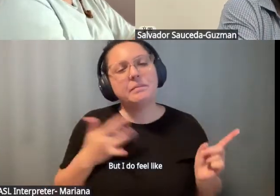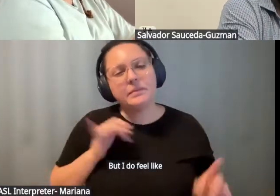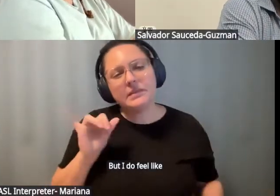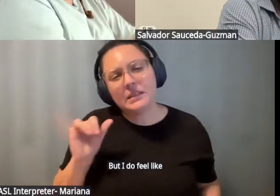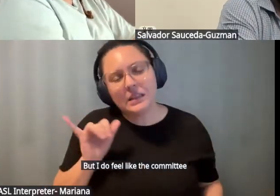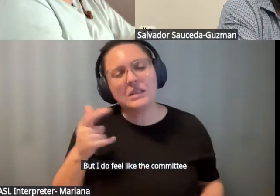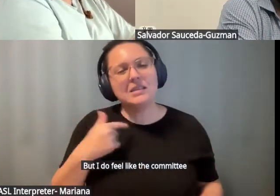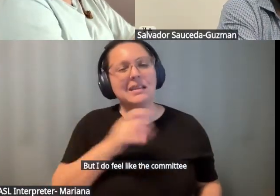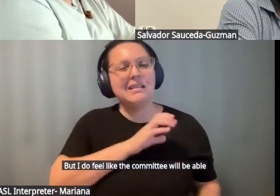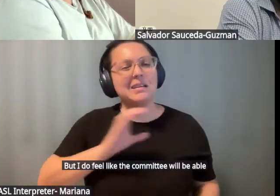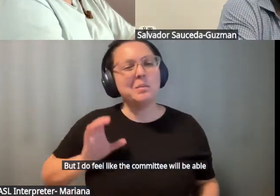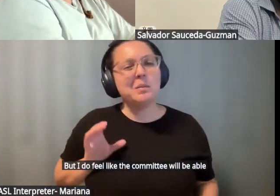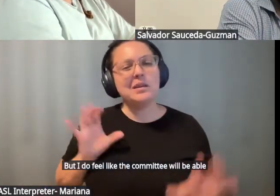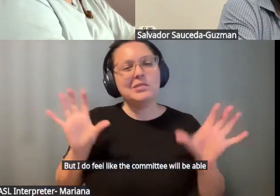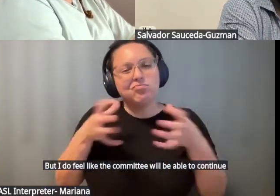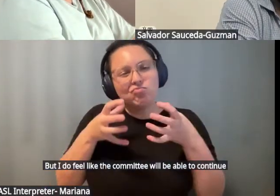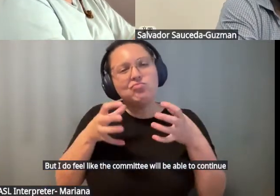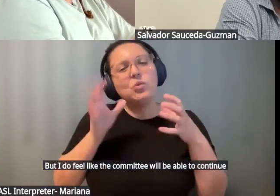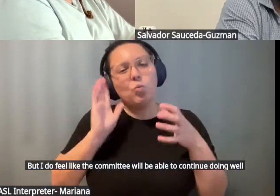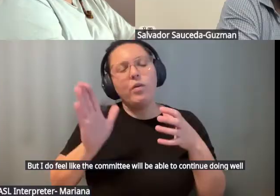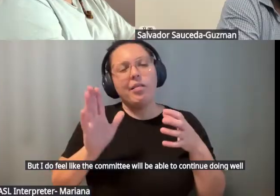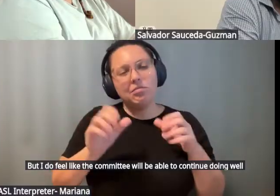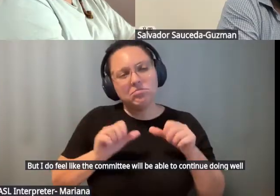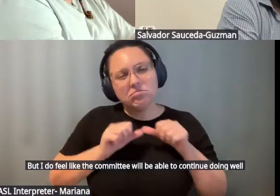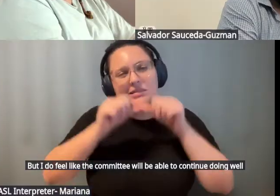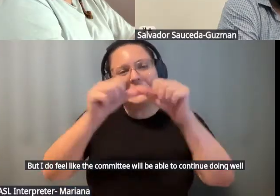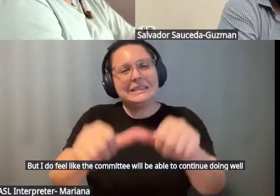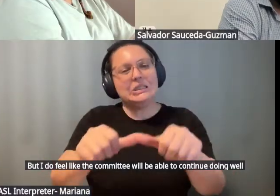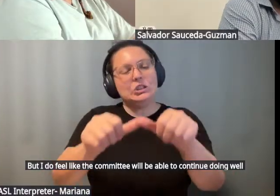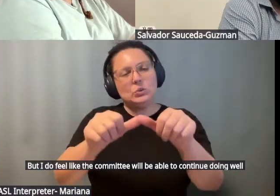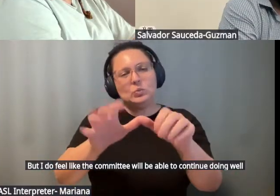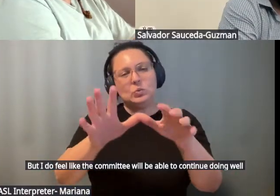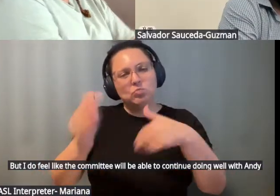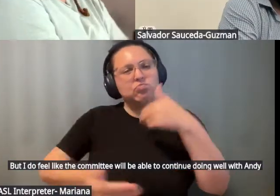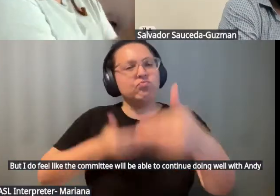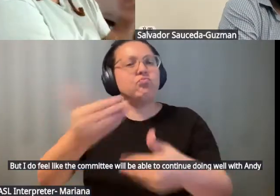be able to continue doing well with Andy